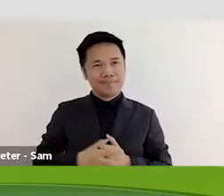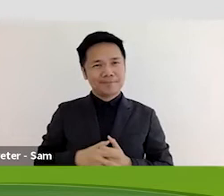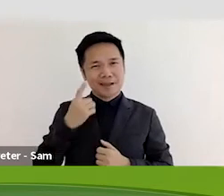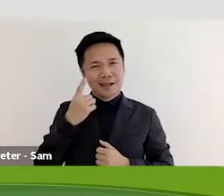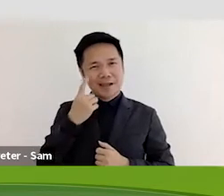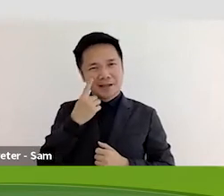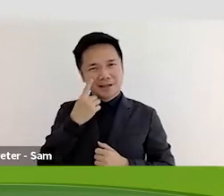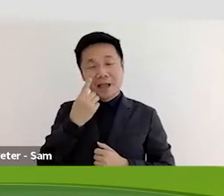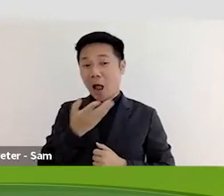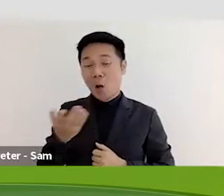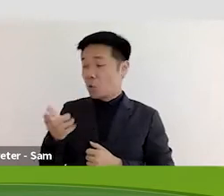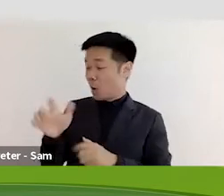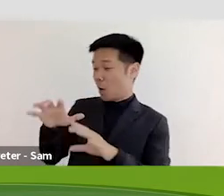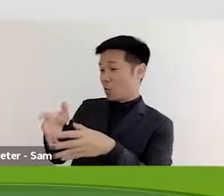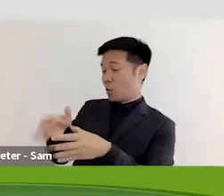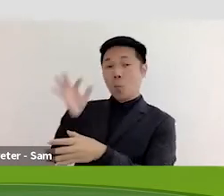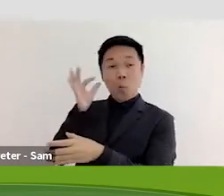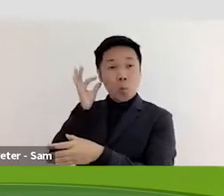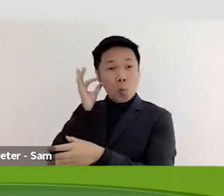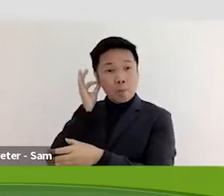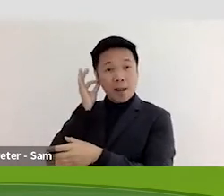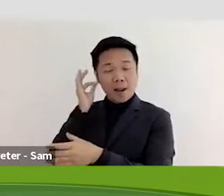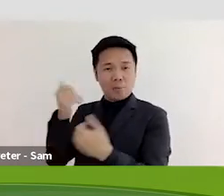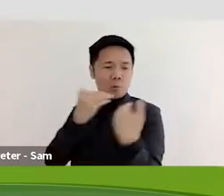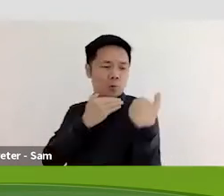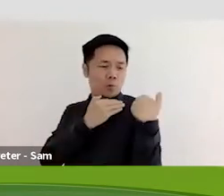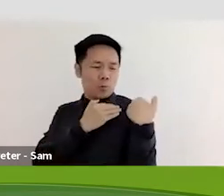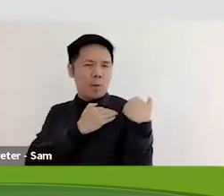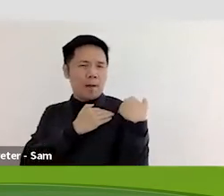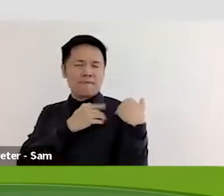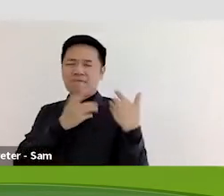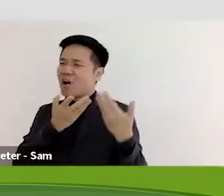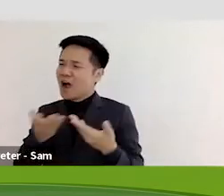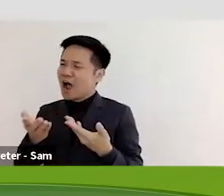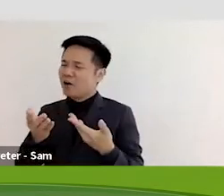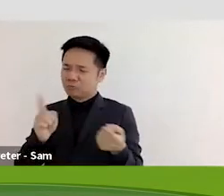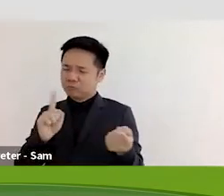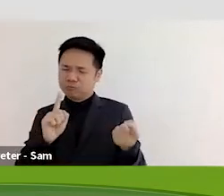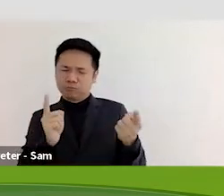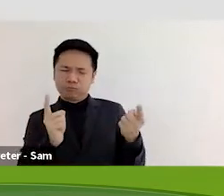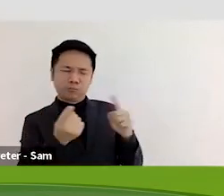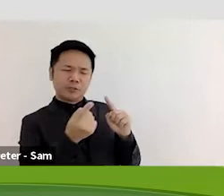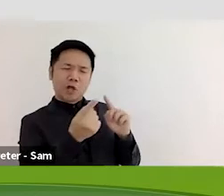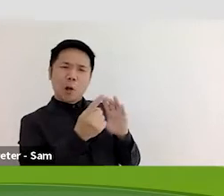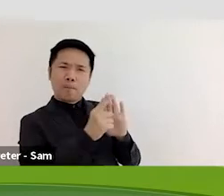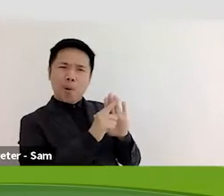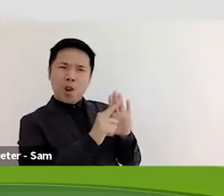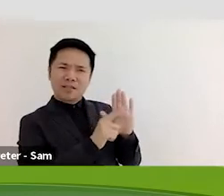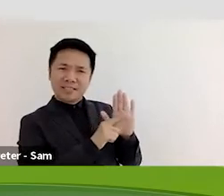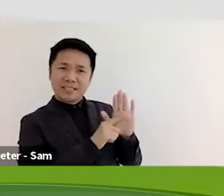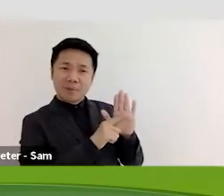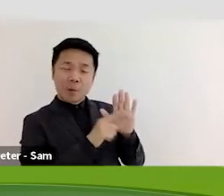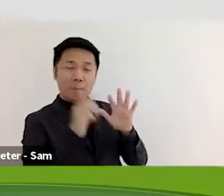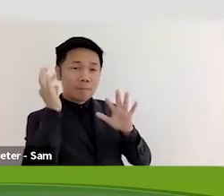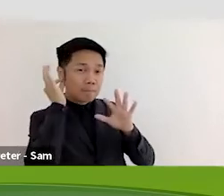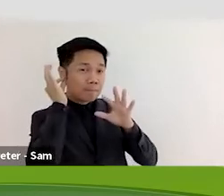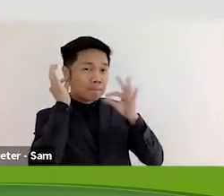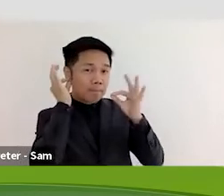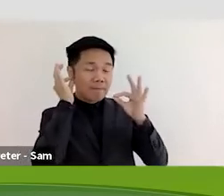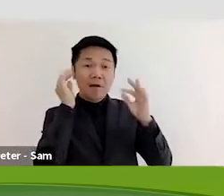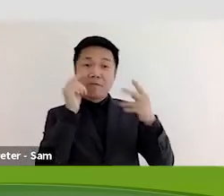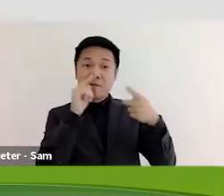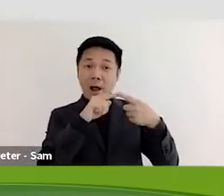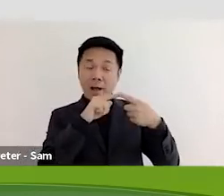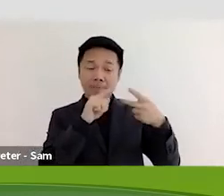as actors when affecting regional and gender transformative policies on climate change, environment,